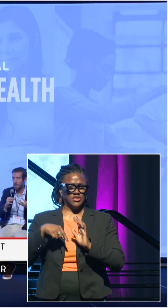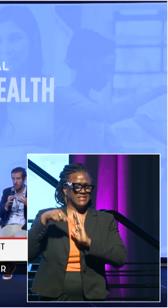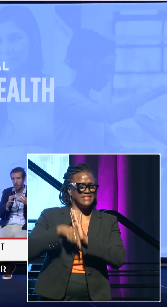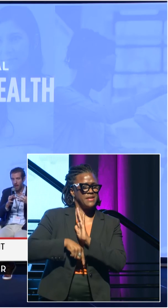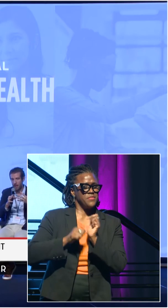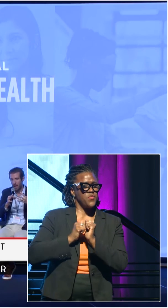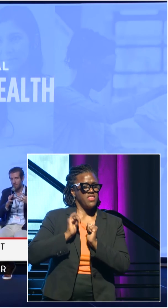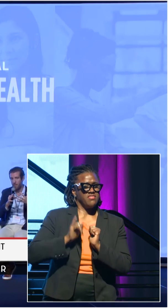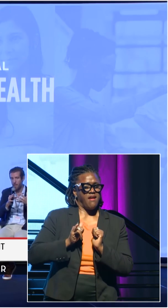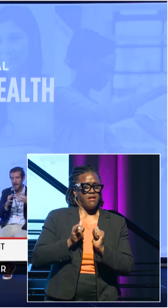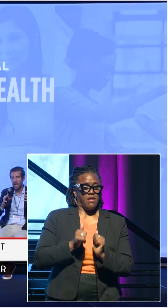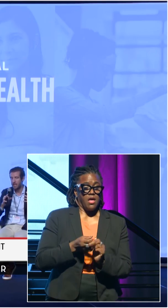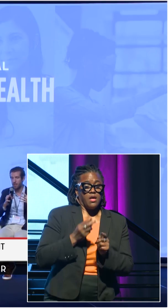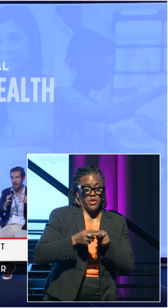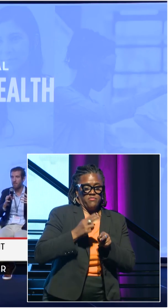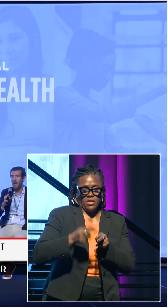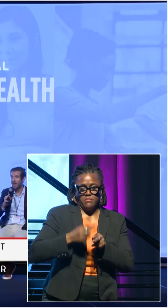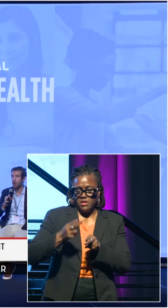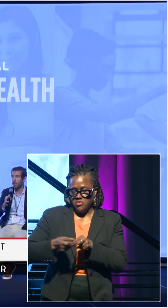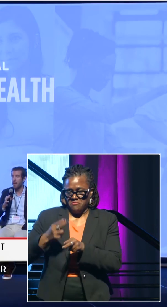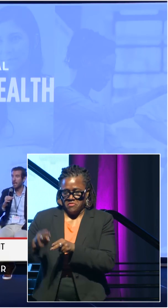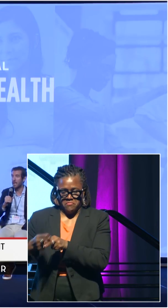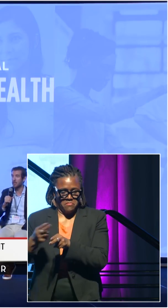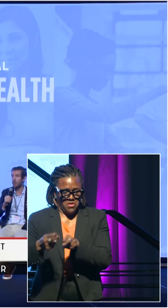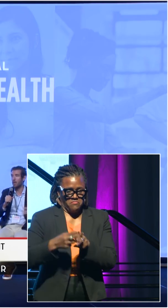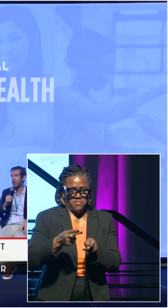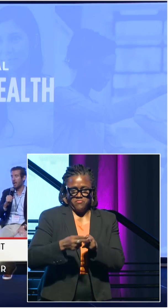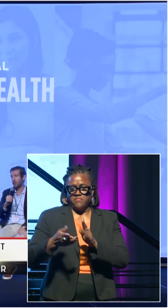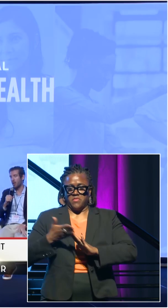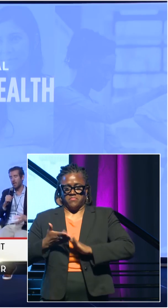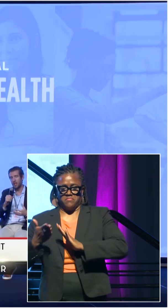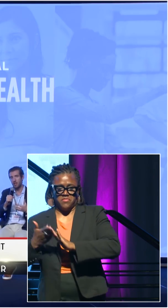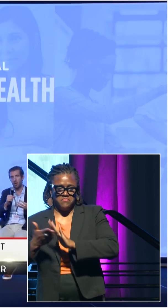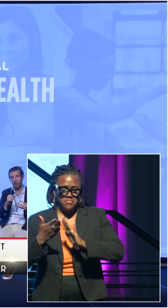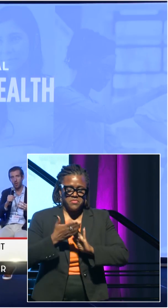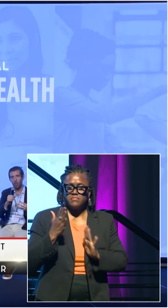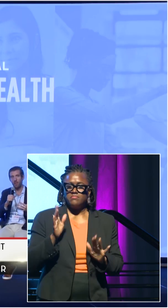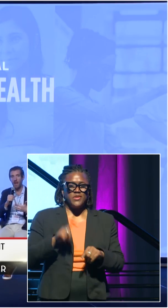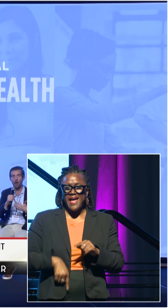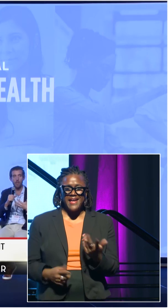through that kind of mechanism, that factory mechanism. And so I think